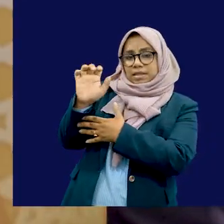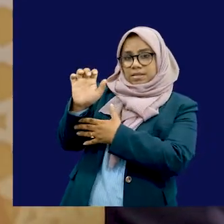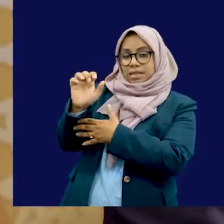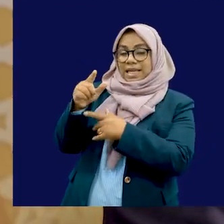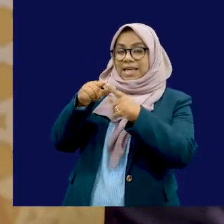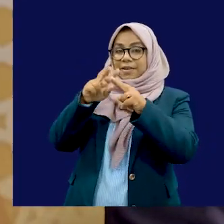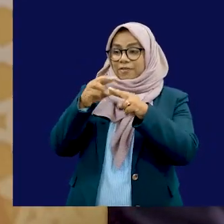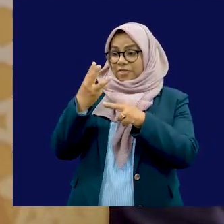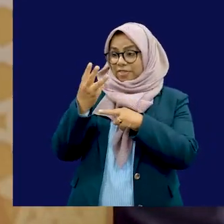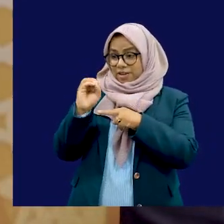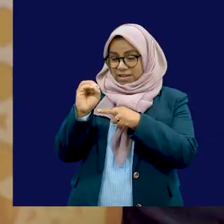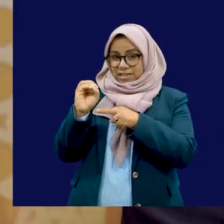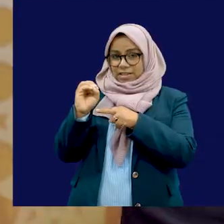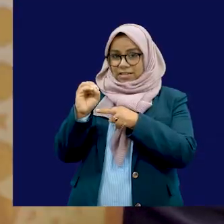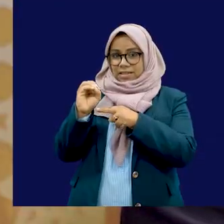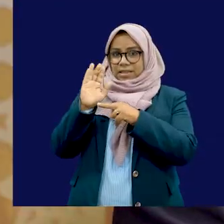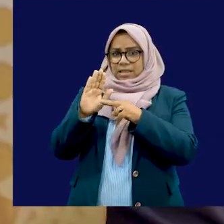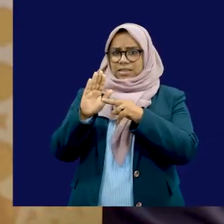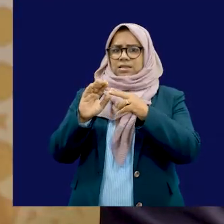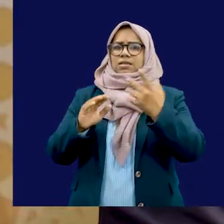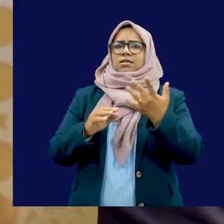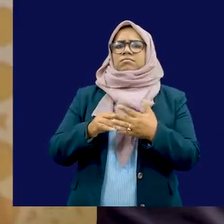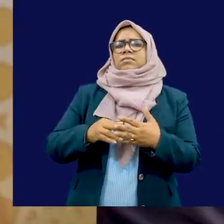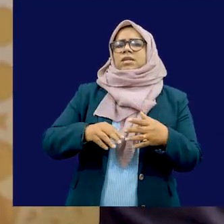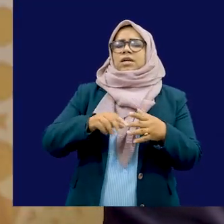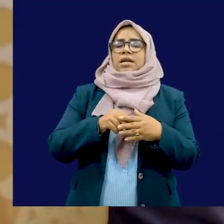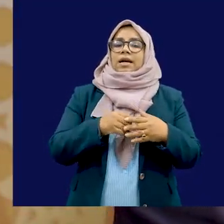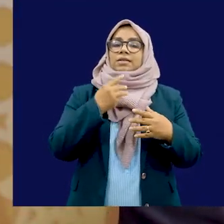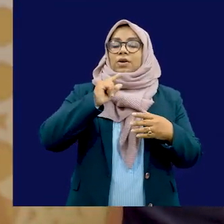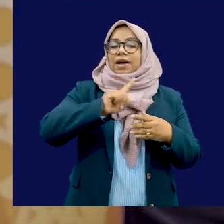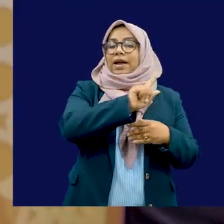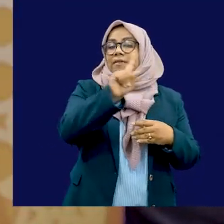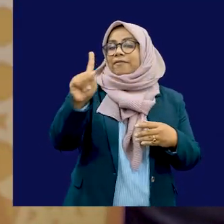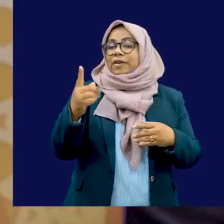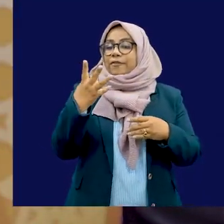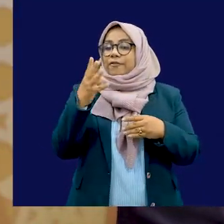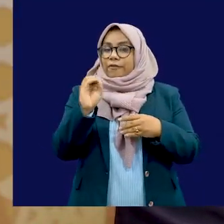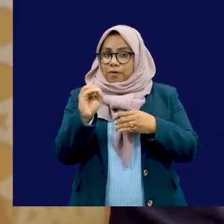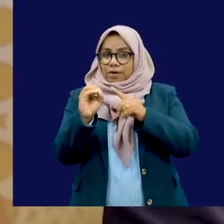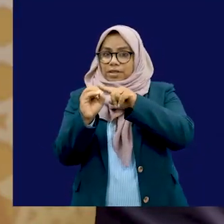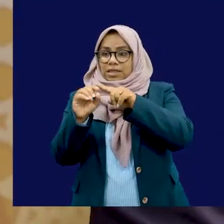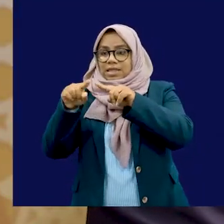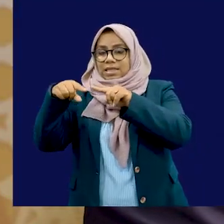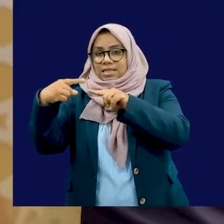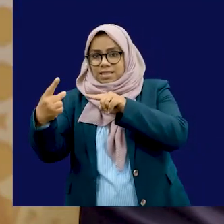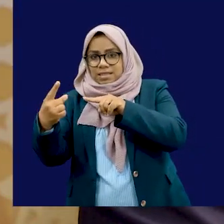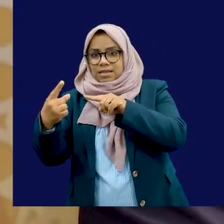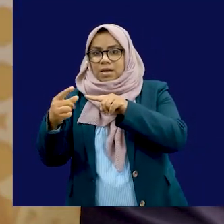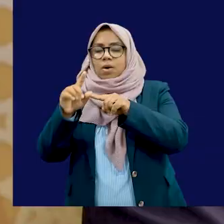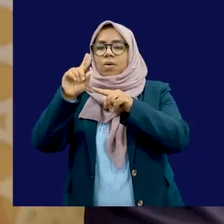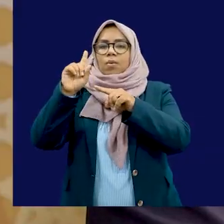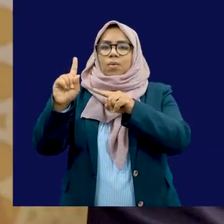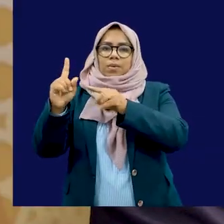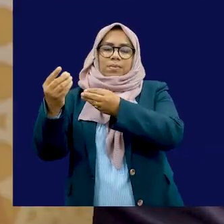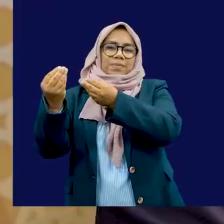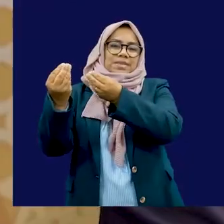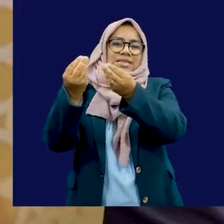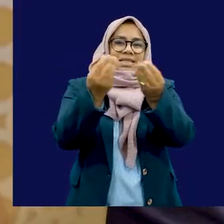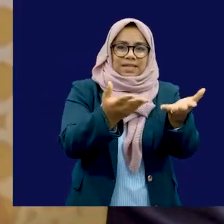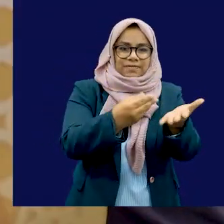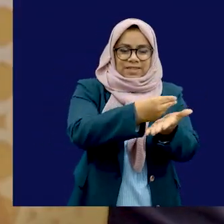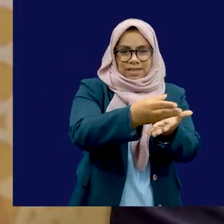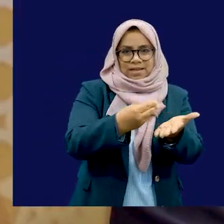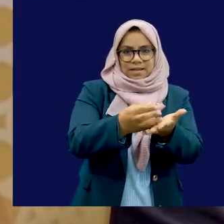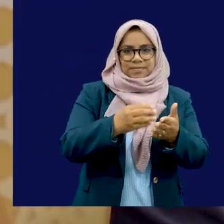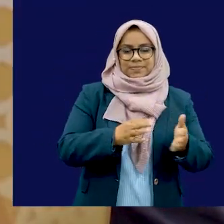for 30 cattle a tabi or tabi'a is due, for every 40 a musinna is due. Next